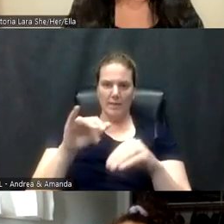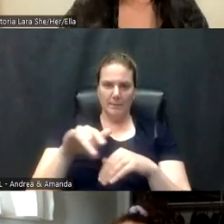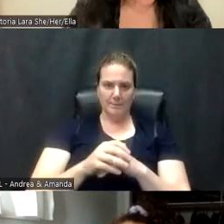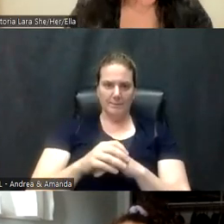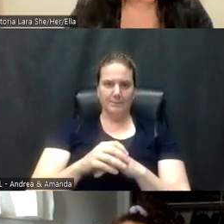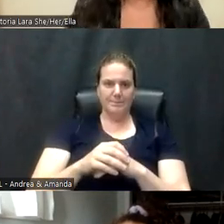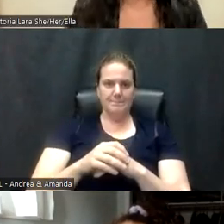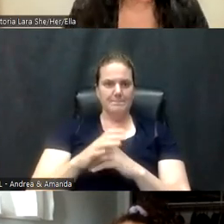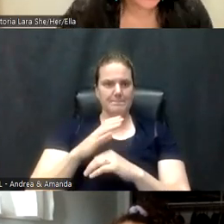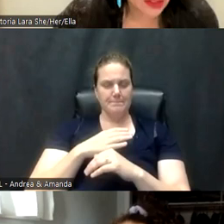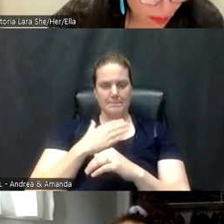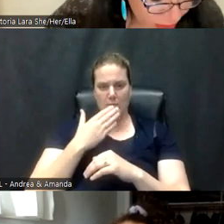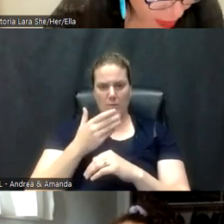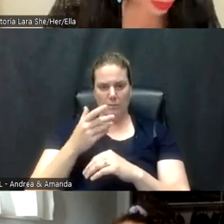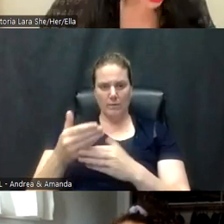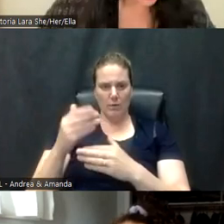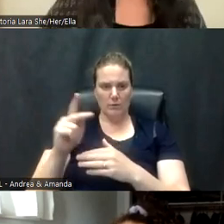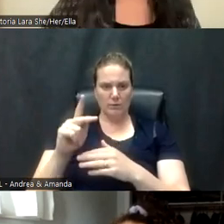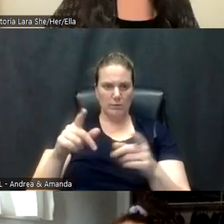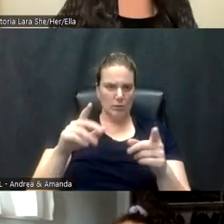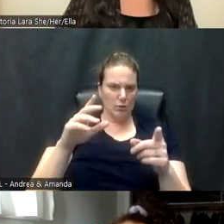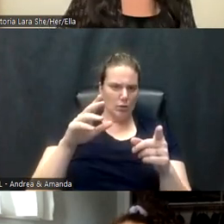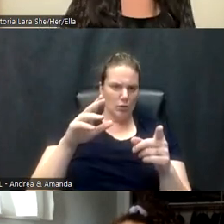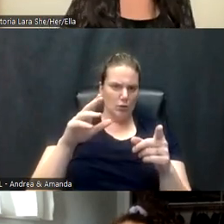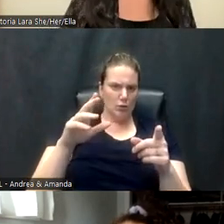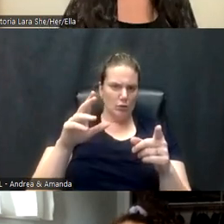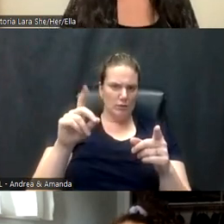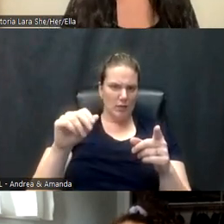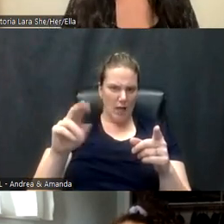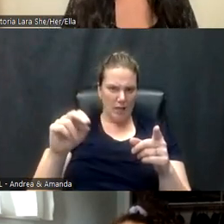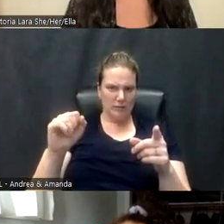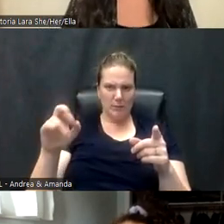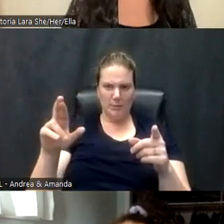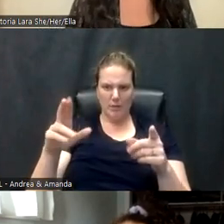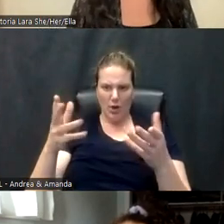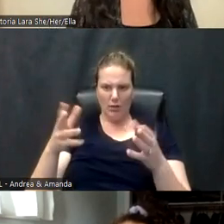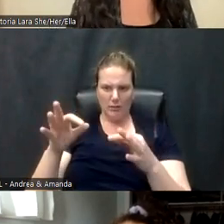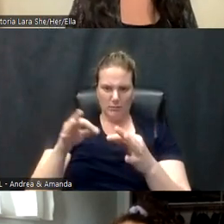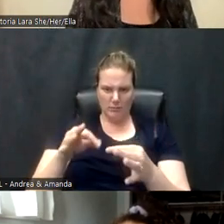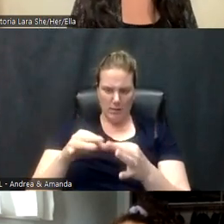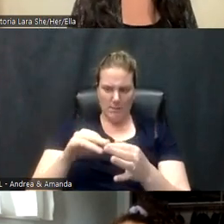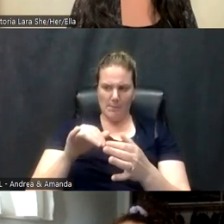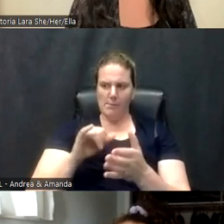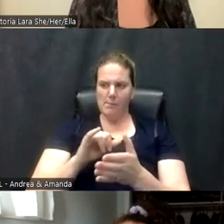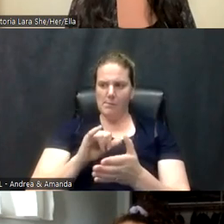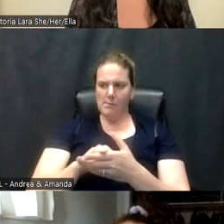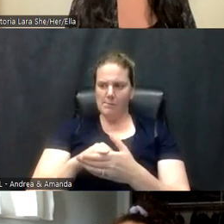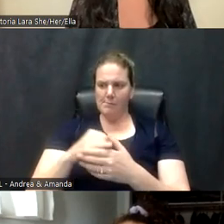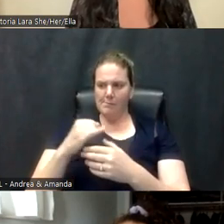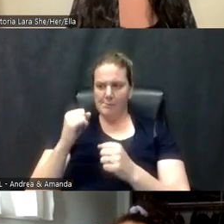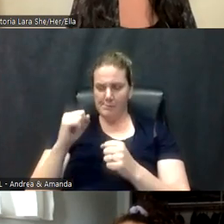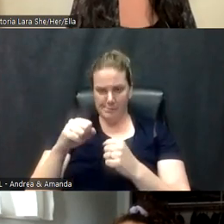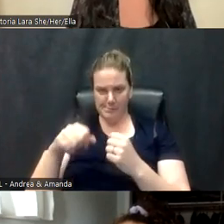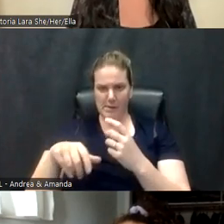Thank you. And before I pass it to Christine, Commissioner Dunn, Samir already explained that if they can be add